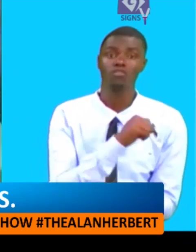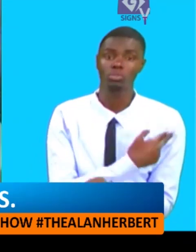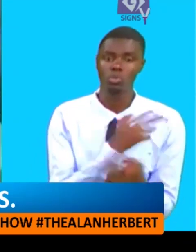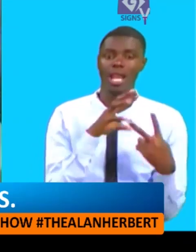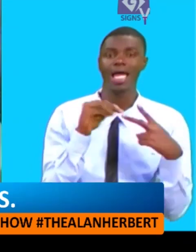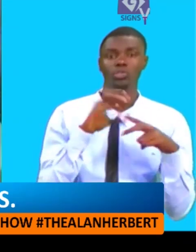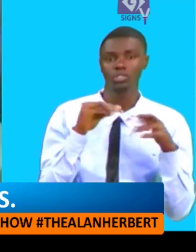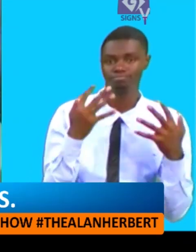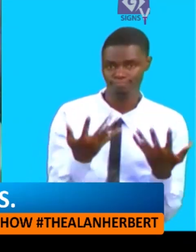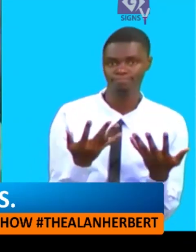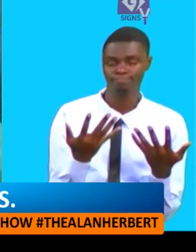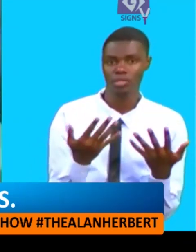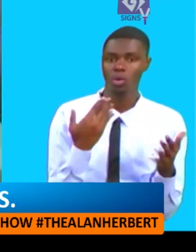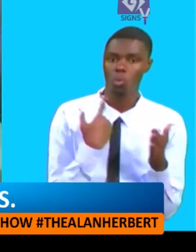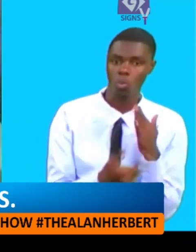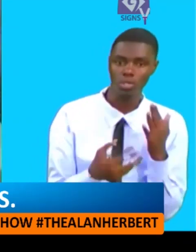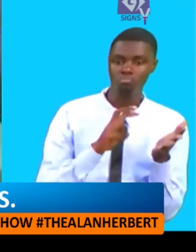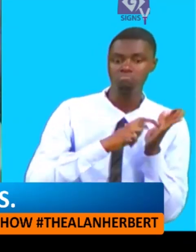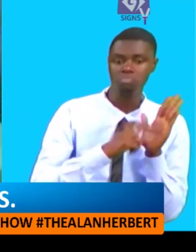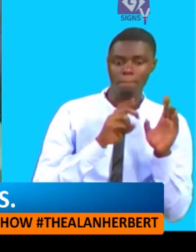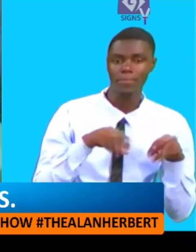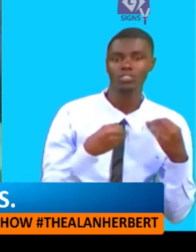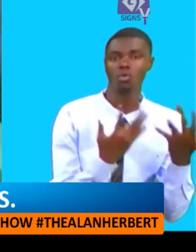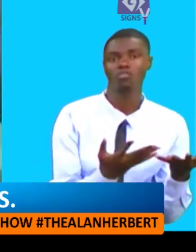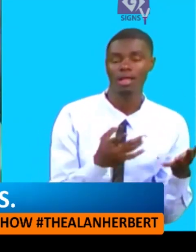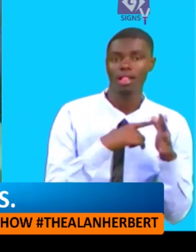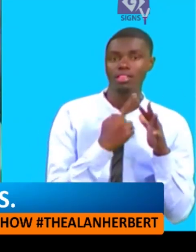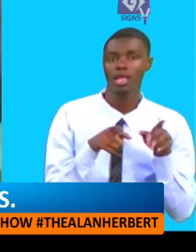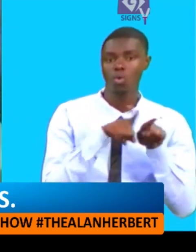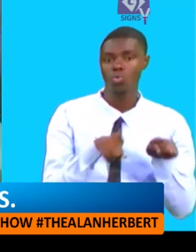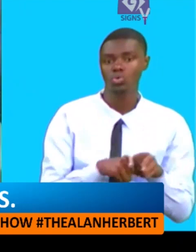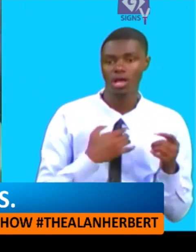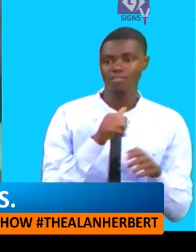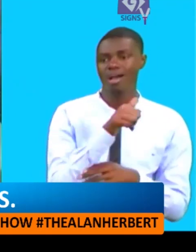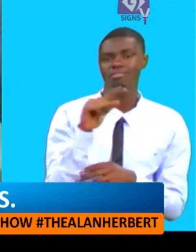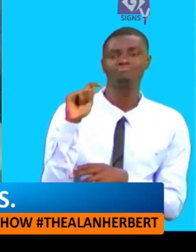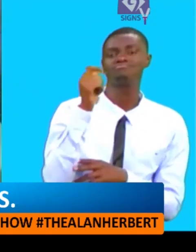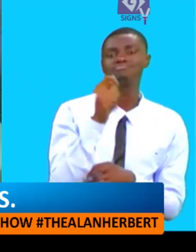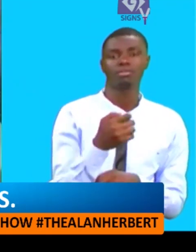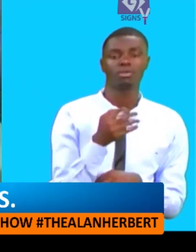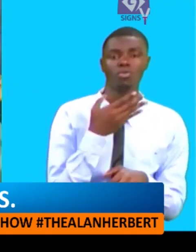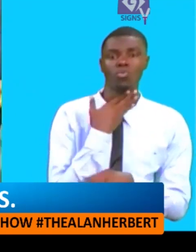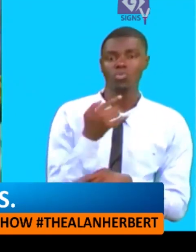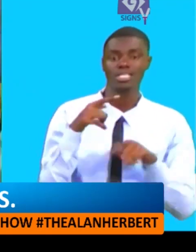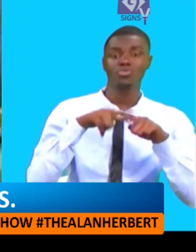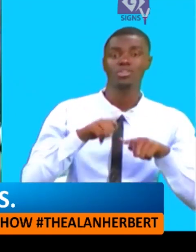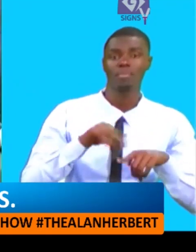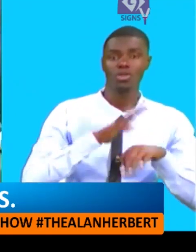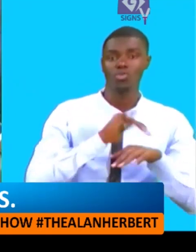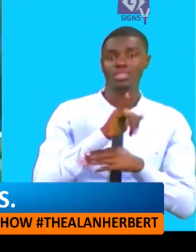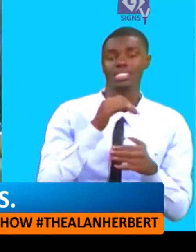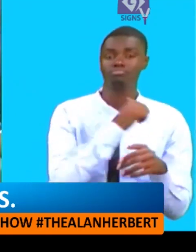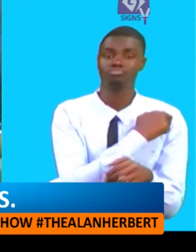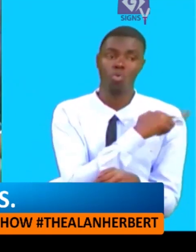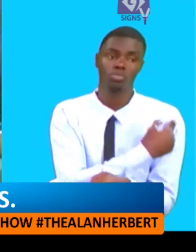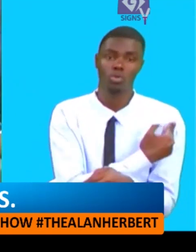a choice in terms of what type of contract they have to offer, and then we also have all these other Kenyans that also depend on these other